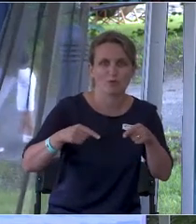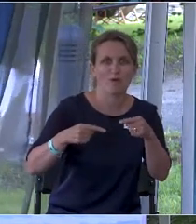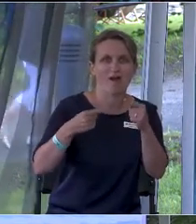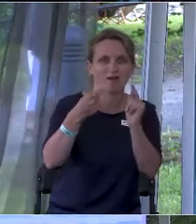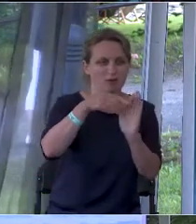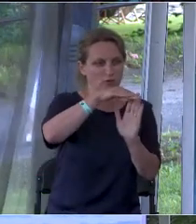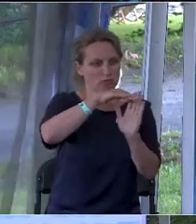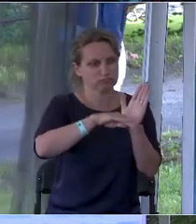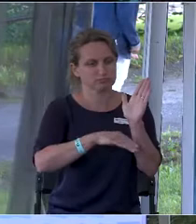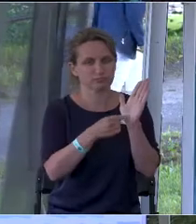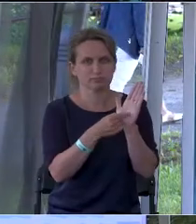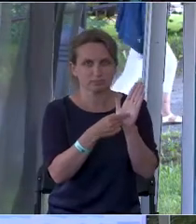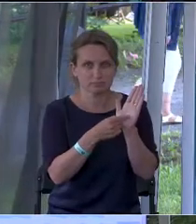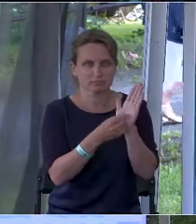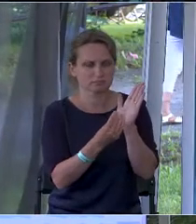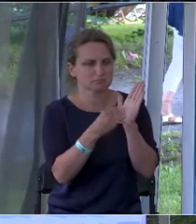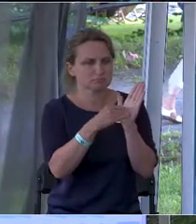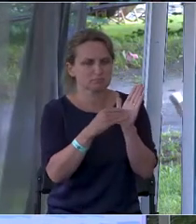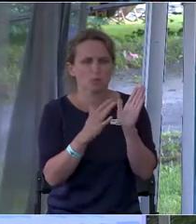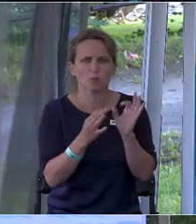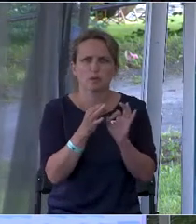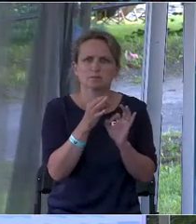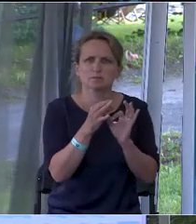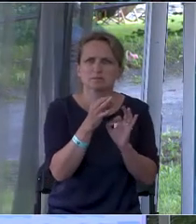the ways how to measure that which kind of